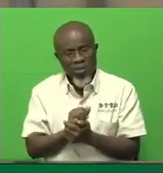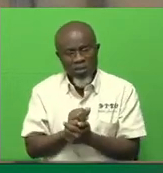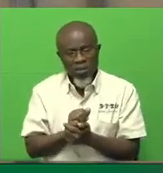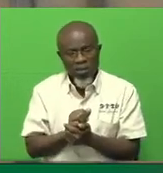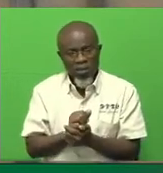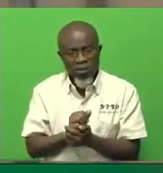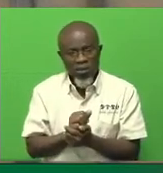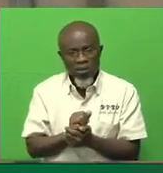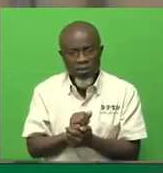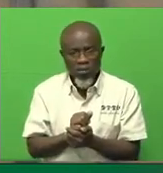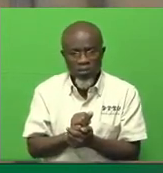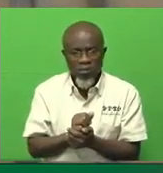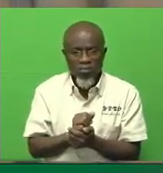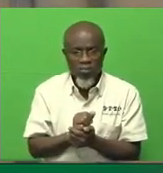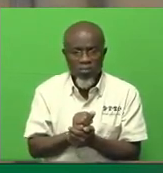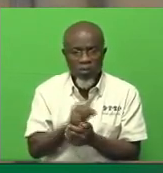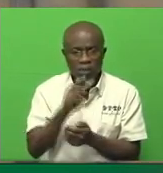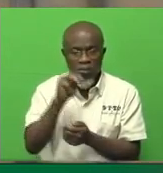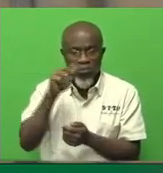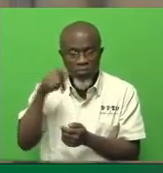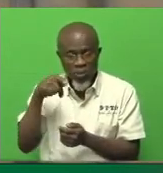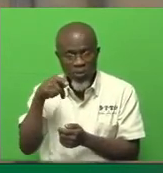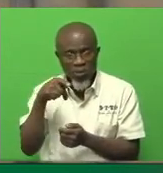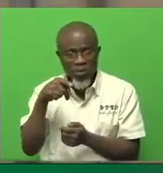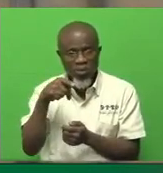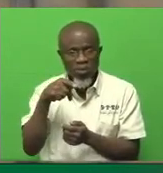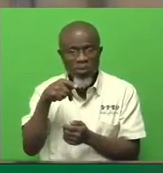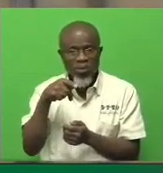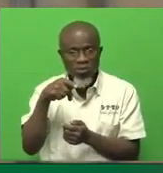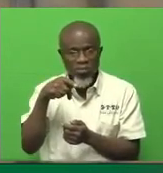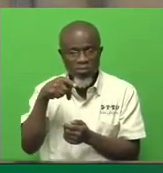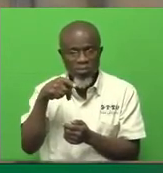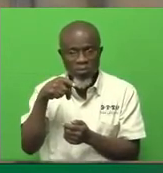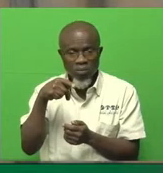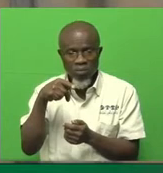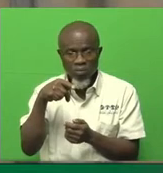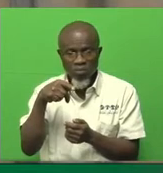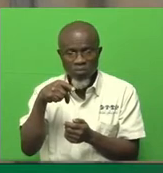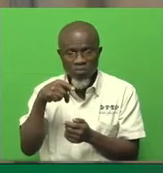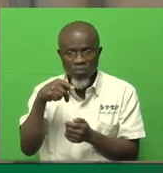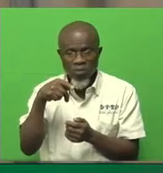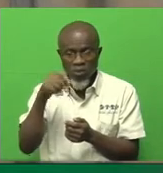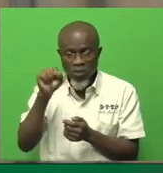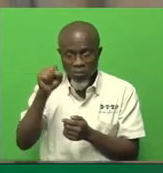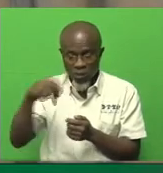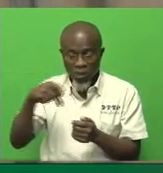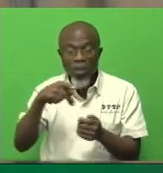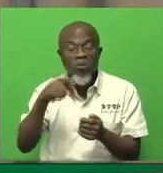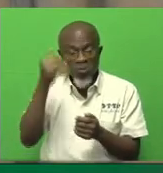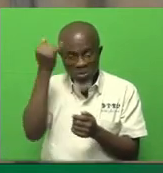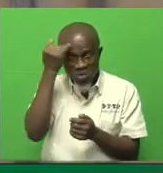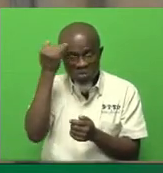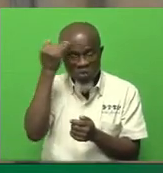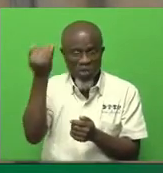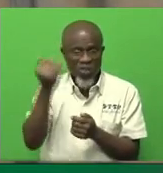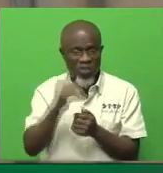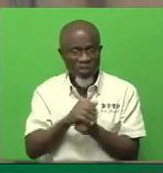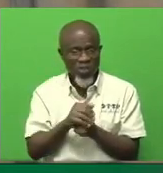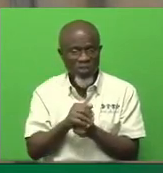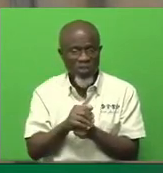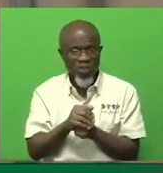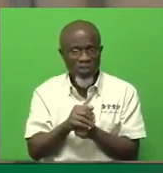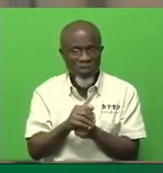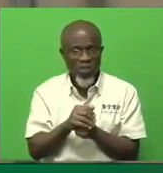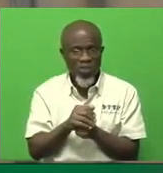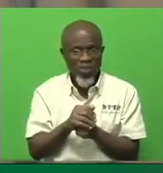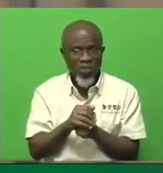kamla Prasad Visa had at a disposal the member for faizabad and that other